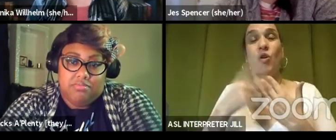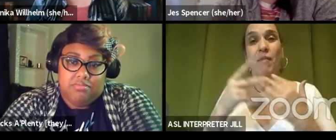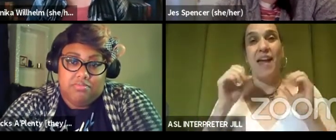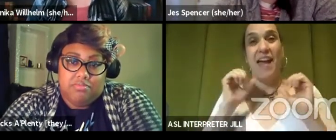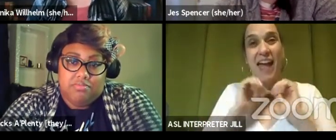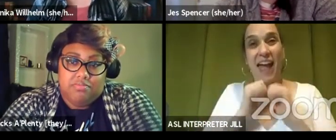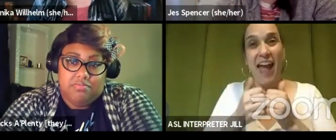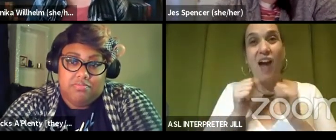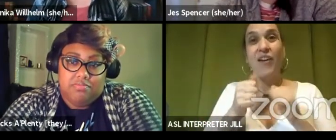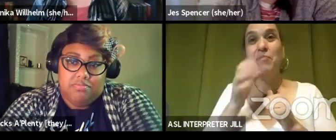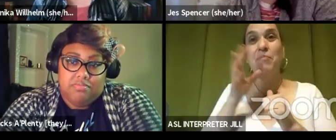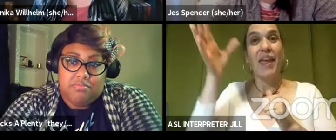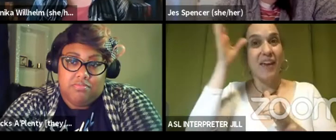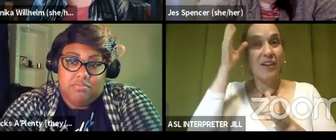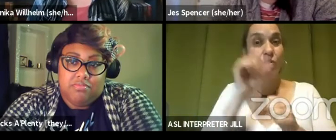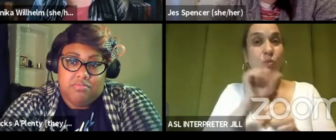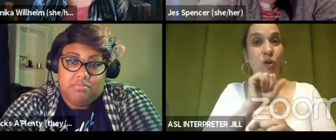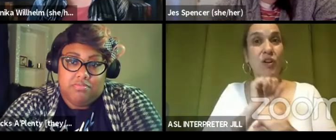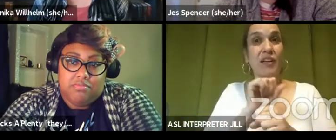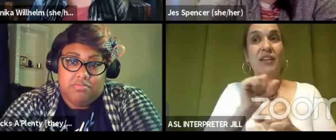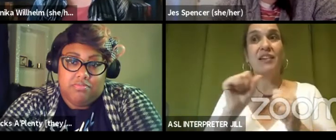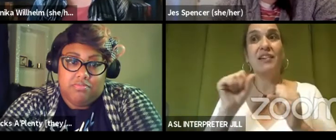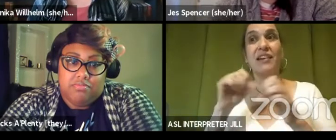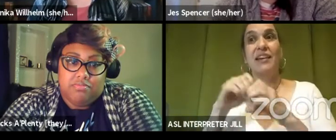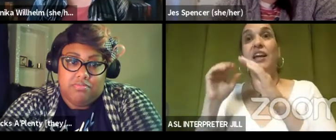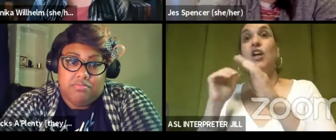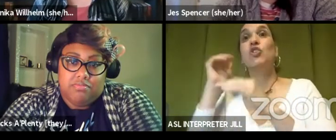how can parents who are working in the adult land